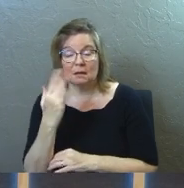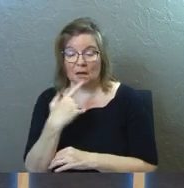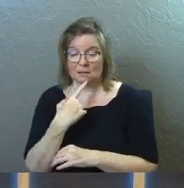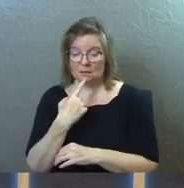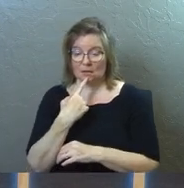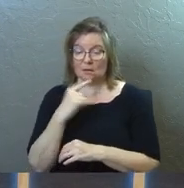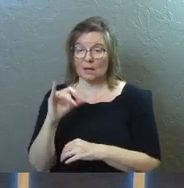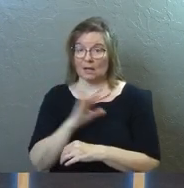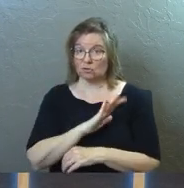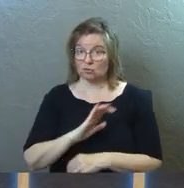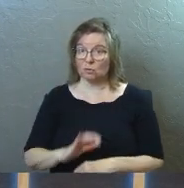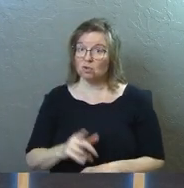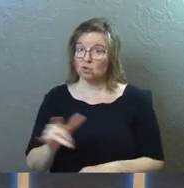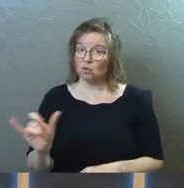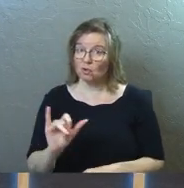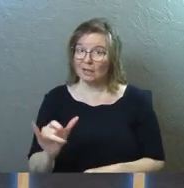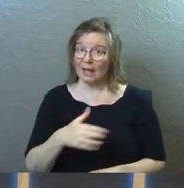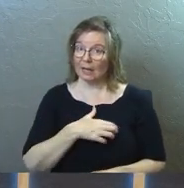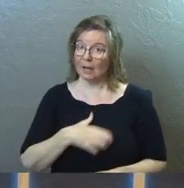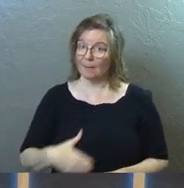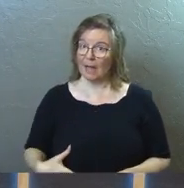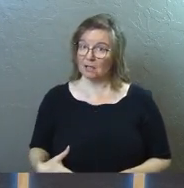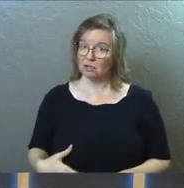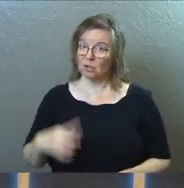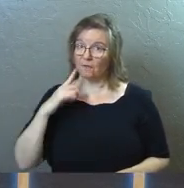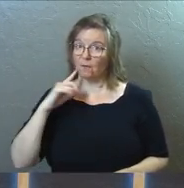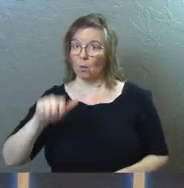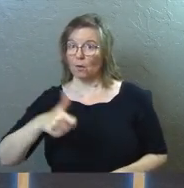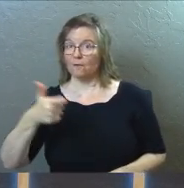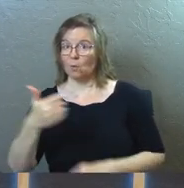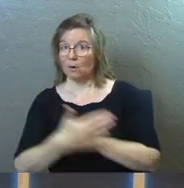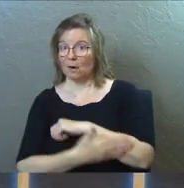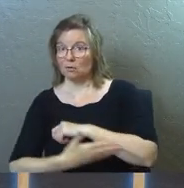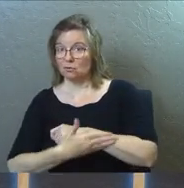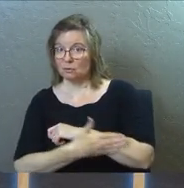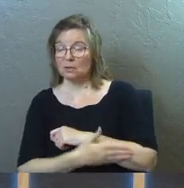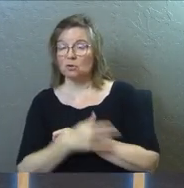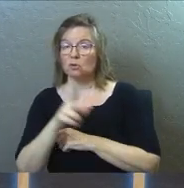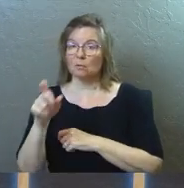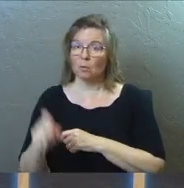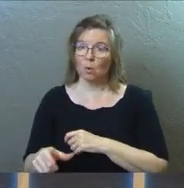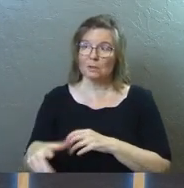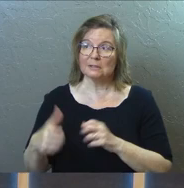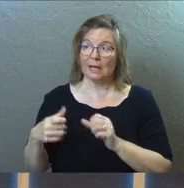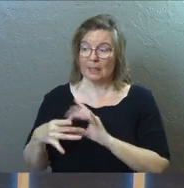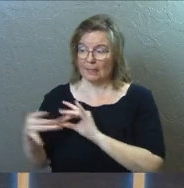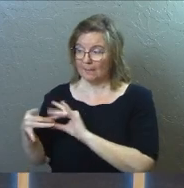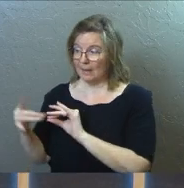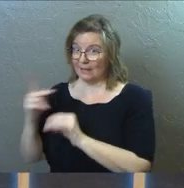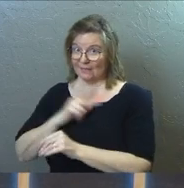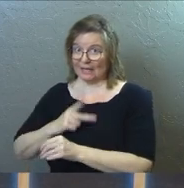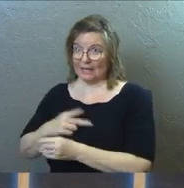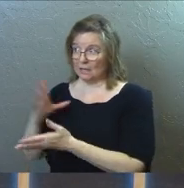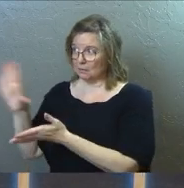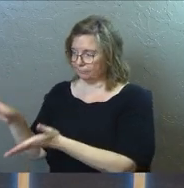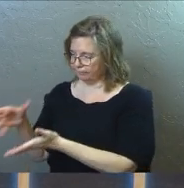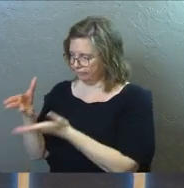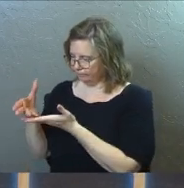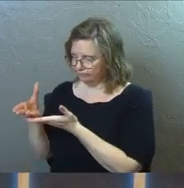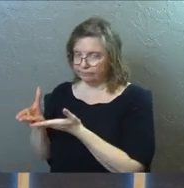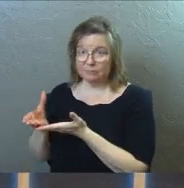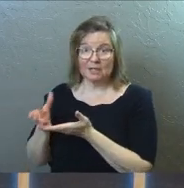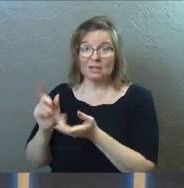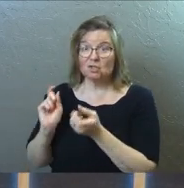God says, as a Christian, you're like an ambassador for a foreign country, right? Like you're supposed to take the message of the king. You